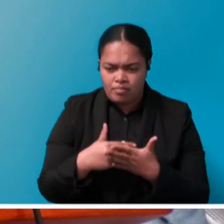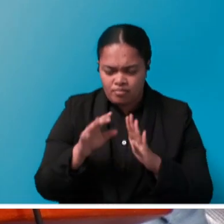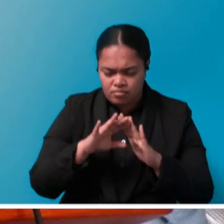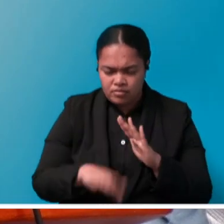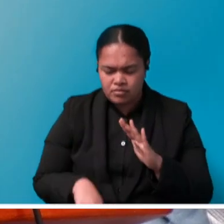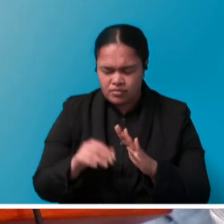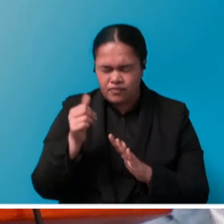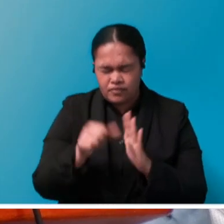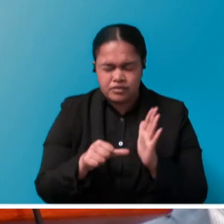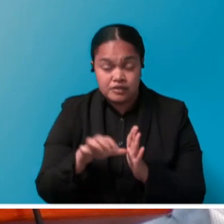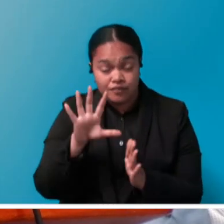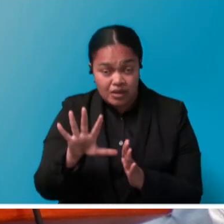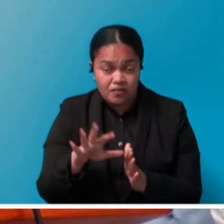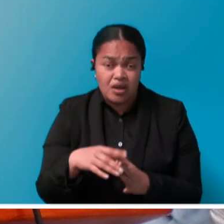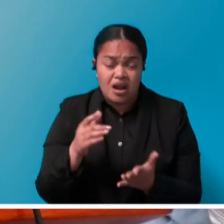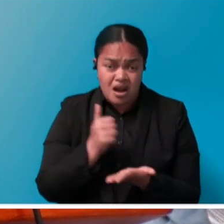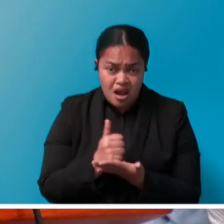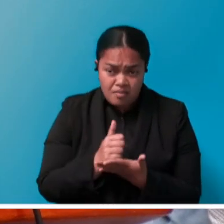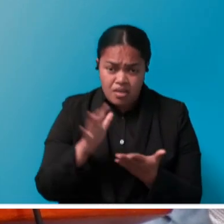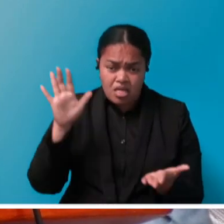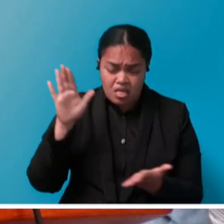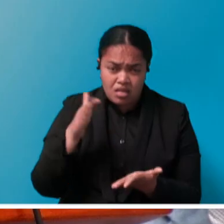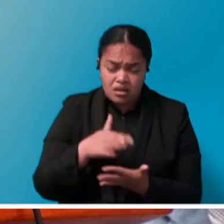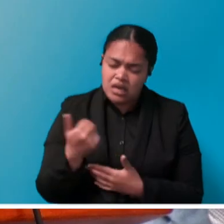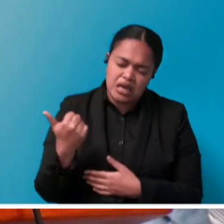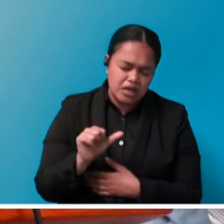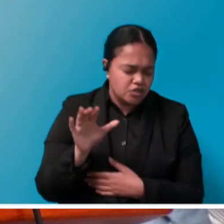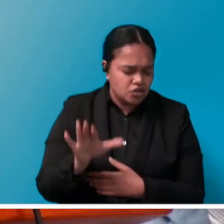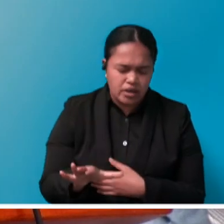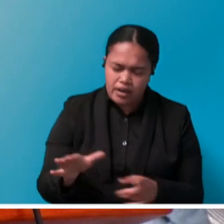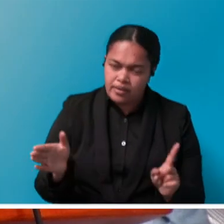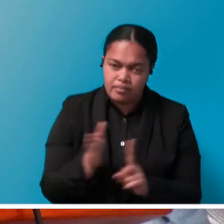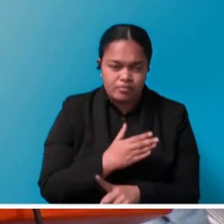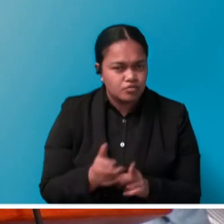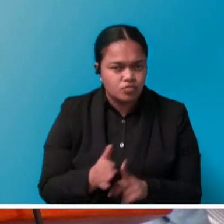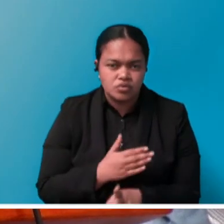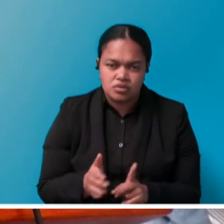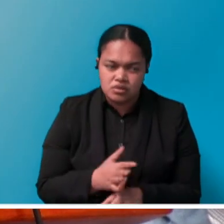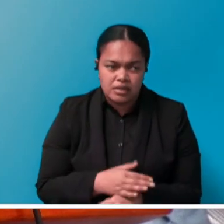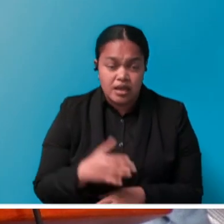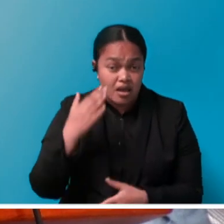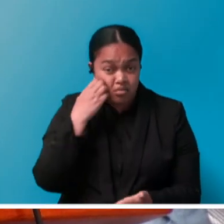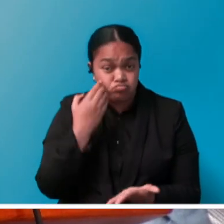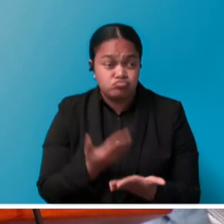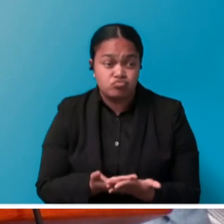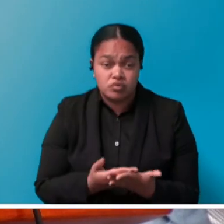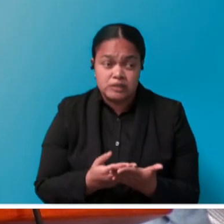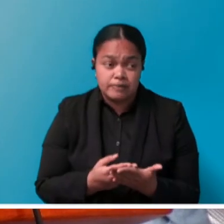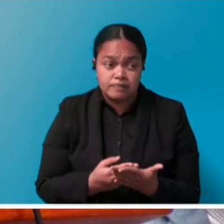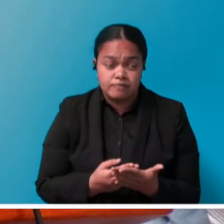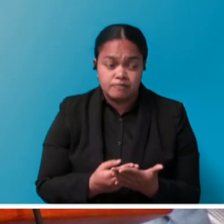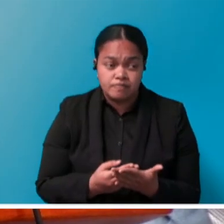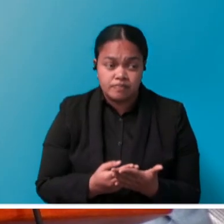the numbers seem to be decreasing, any child abuse is one too many. Evidence from the Multiple